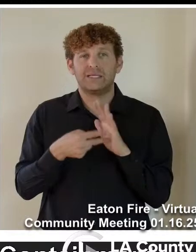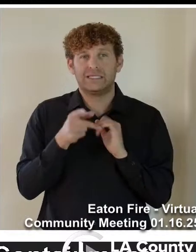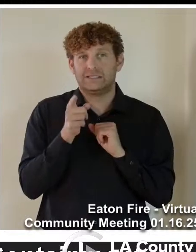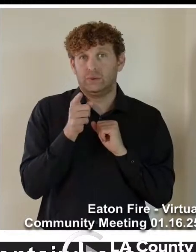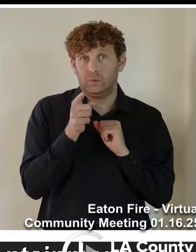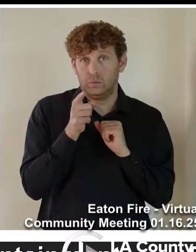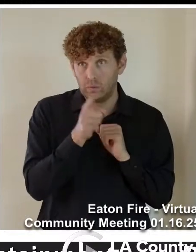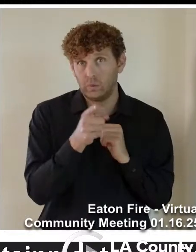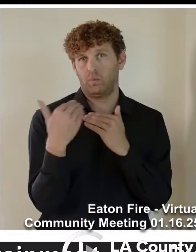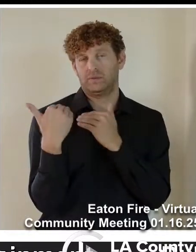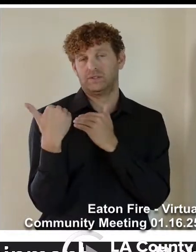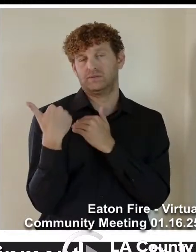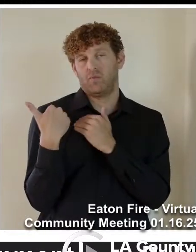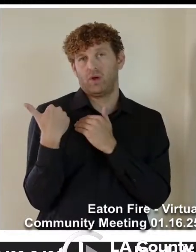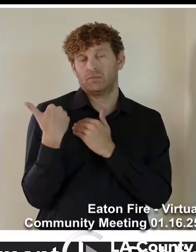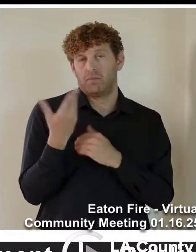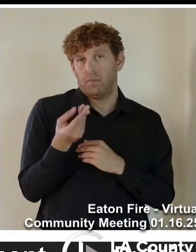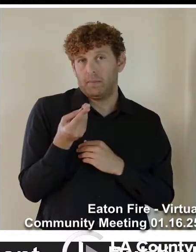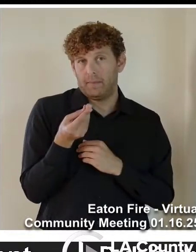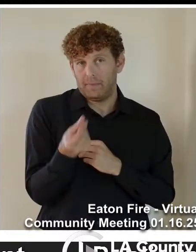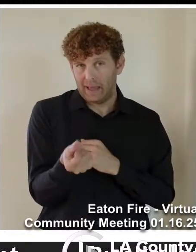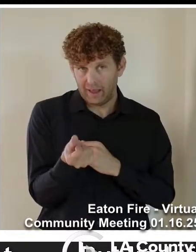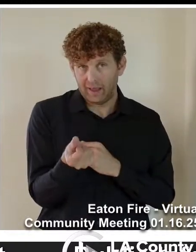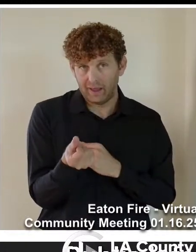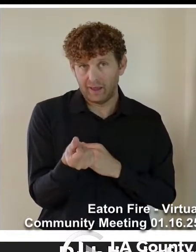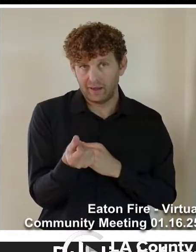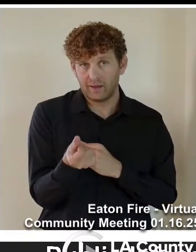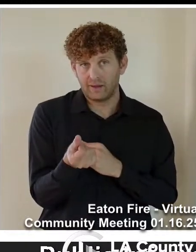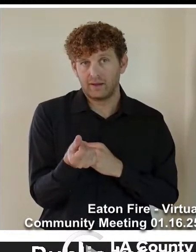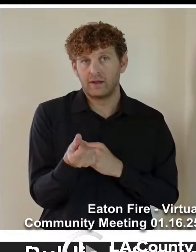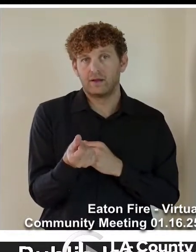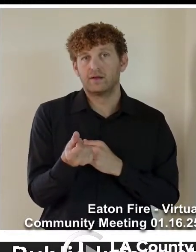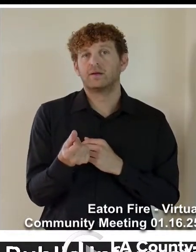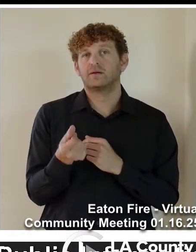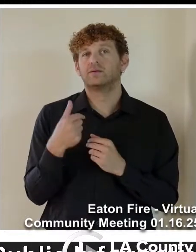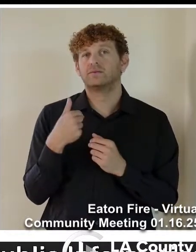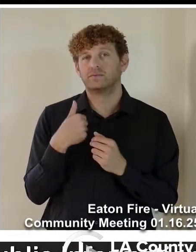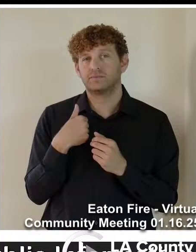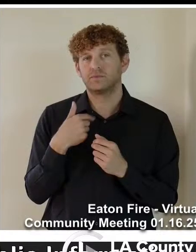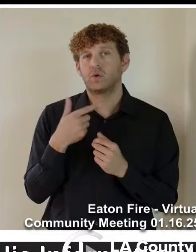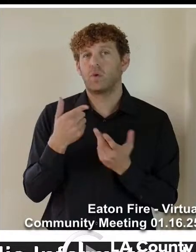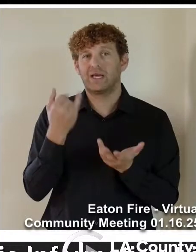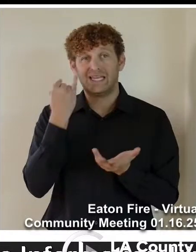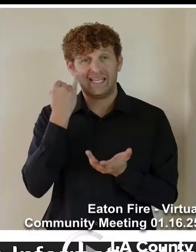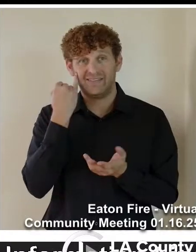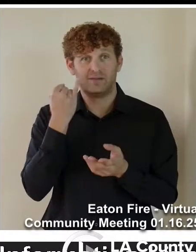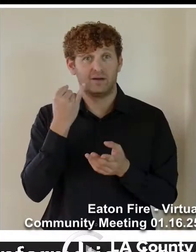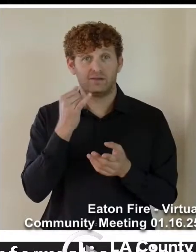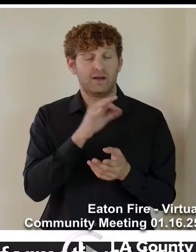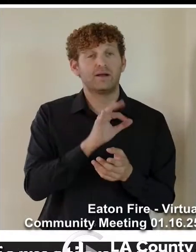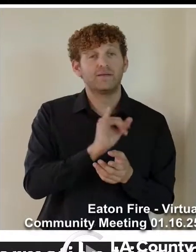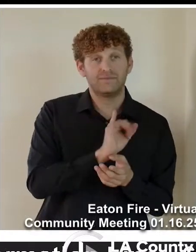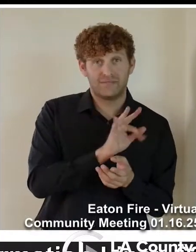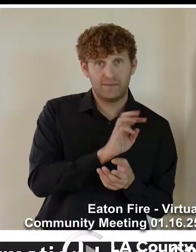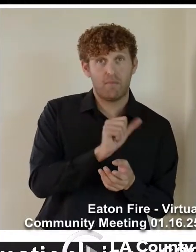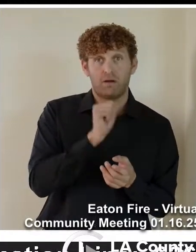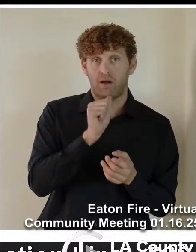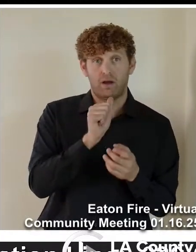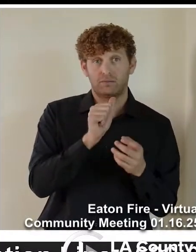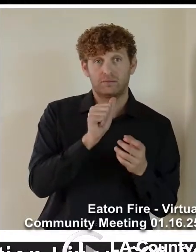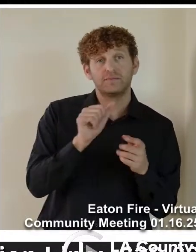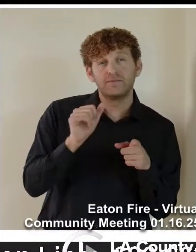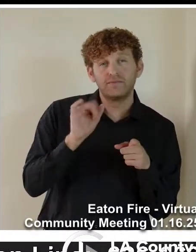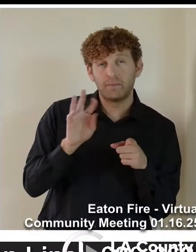be reimbursed for expenses that insurance is not covering. Okay, I really want to make that distinction because I don't want people to